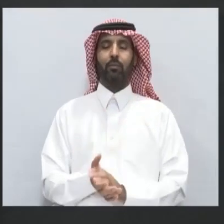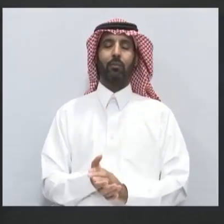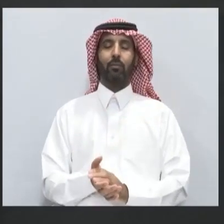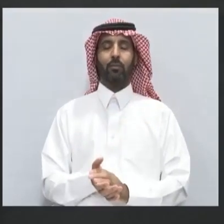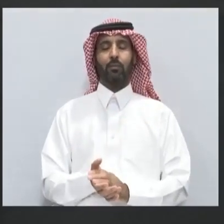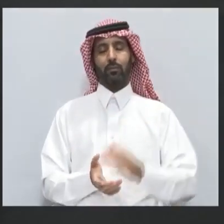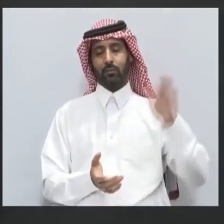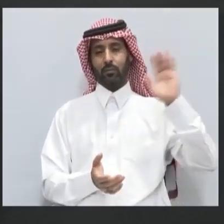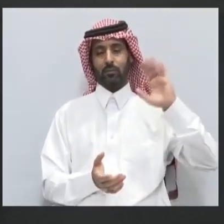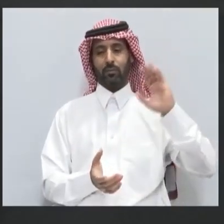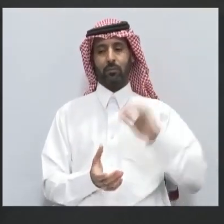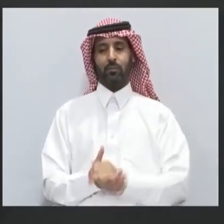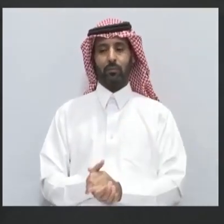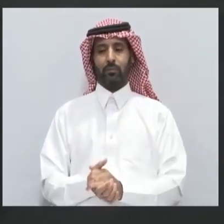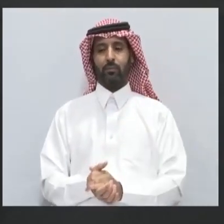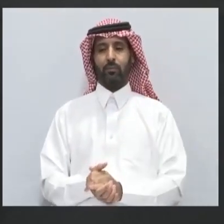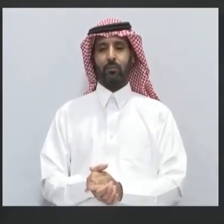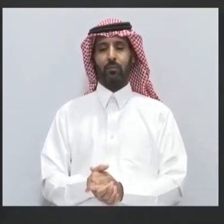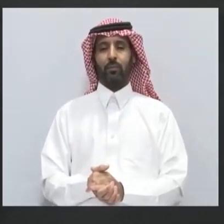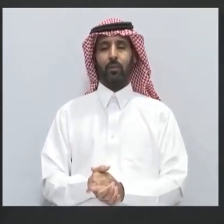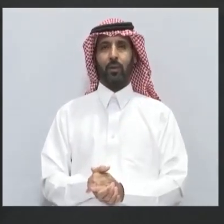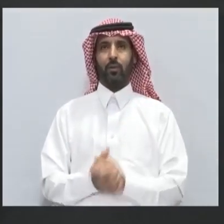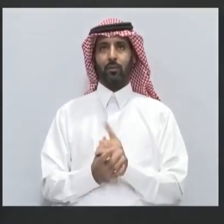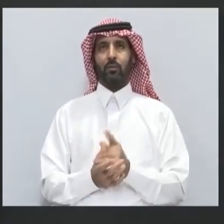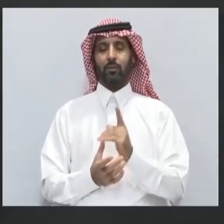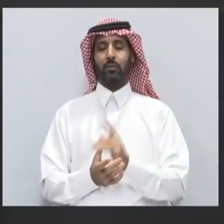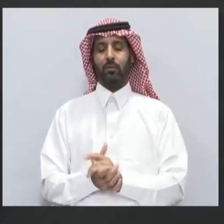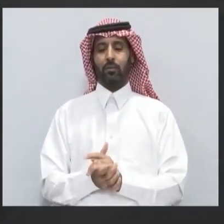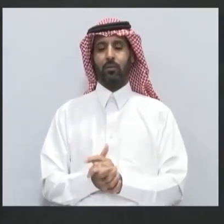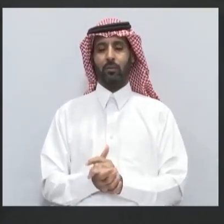Thank you for listening. Subhanakallahumma bihamdik. Ashhadu an la ilaha illa anta astaghfiruka wa atubu ilayk. Assalamu alaikum.